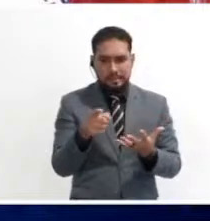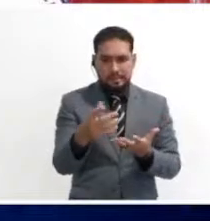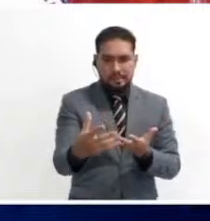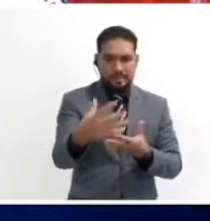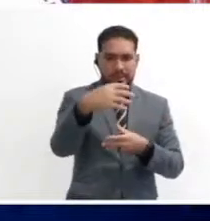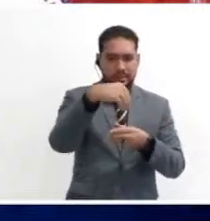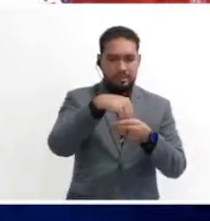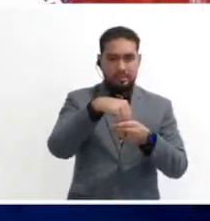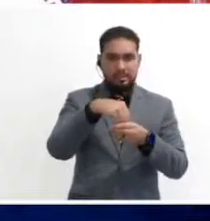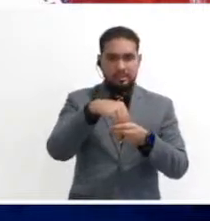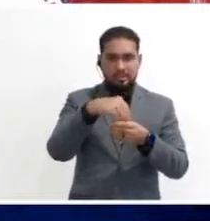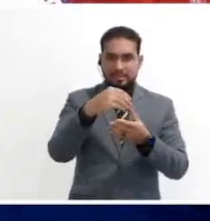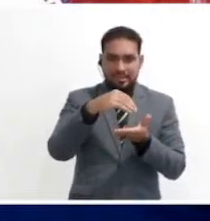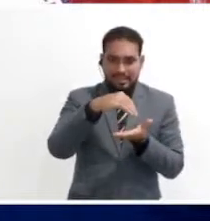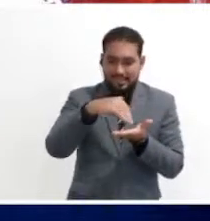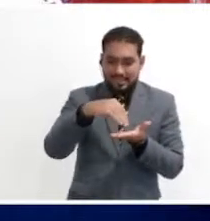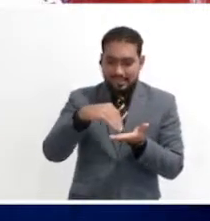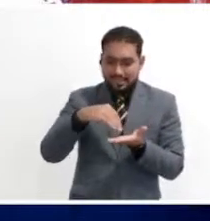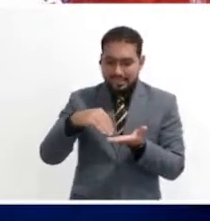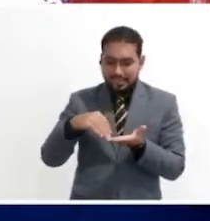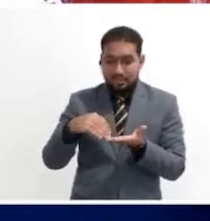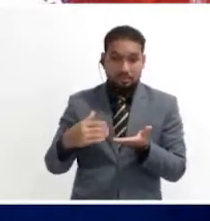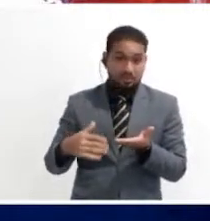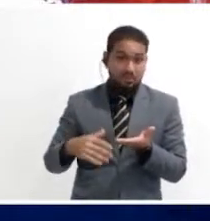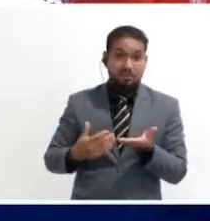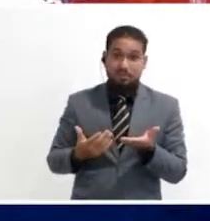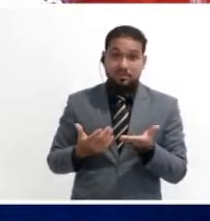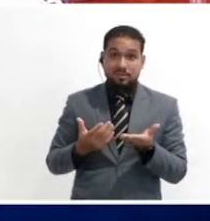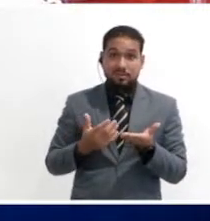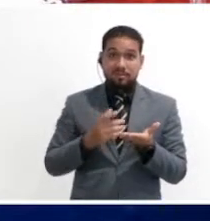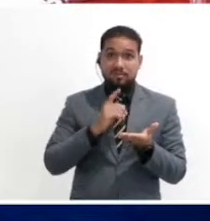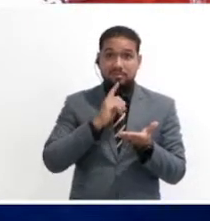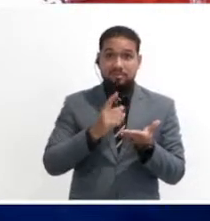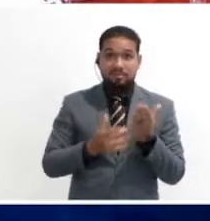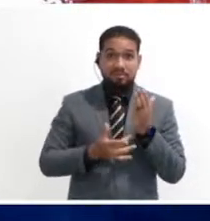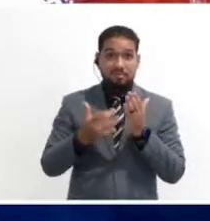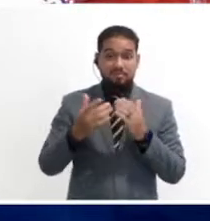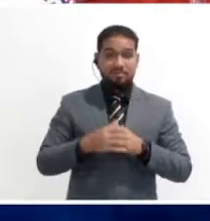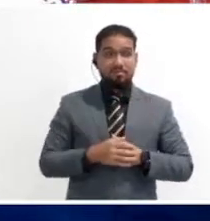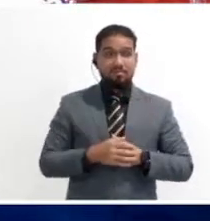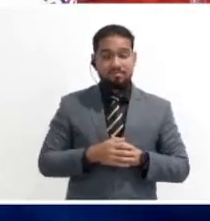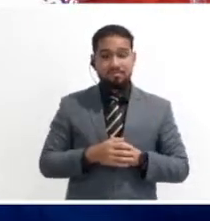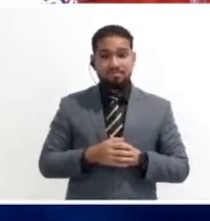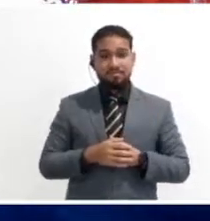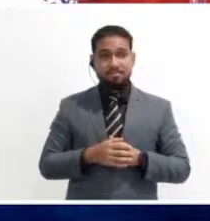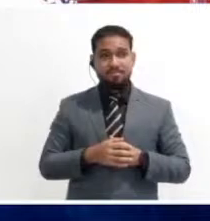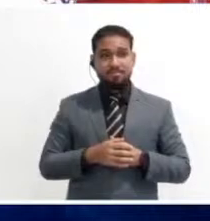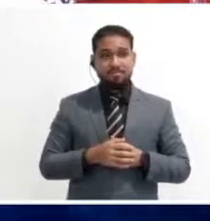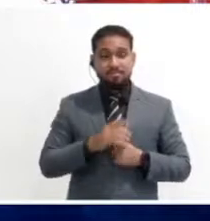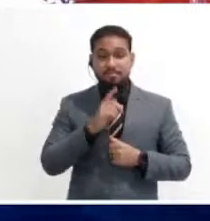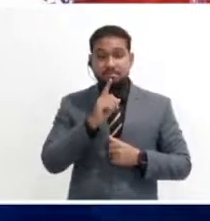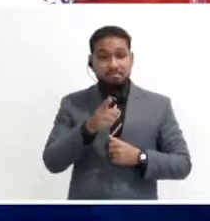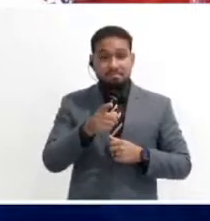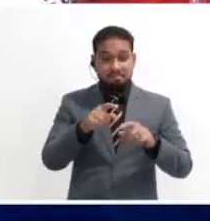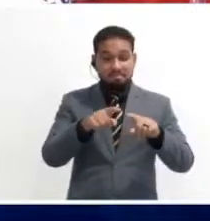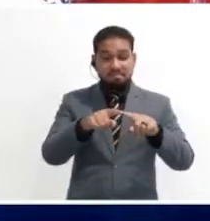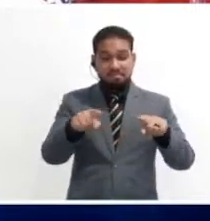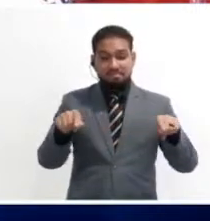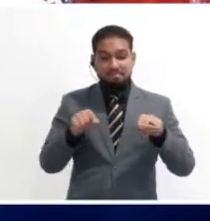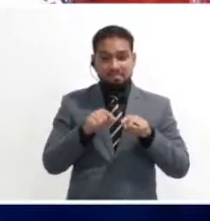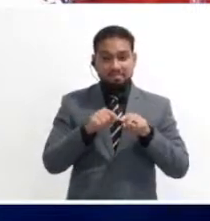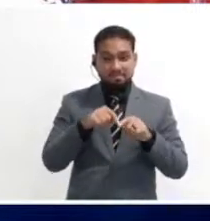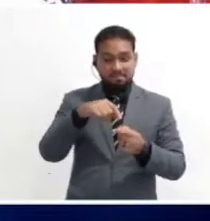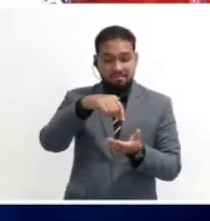So this part is a double-sided part, double-side molded, chips mounted on both sides. It also has filters in